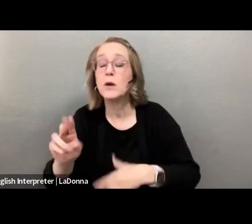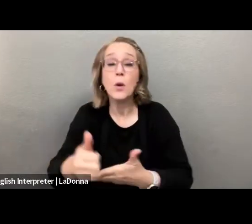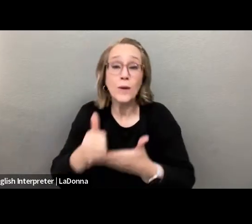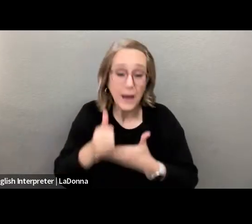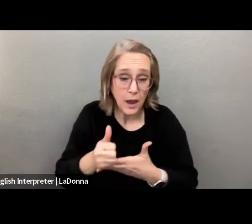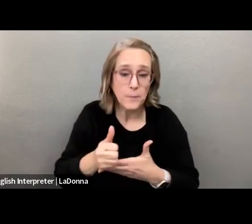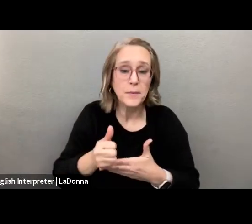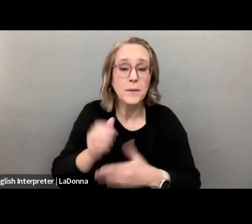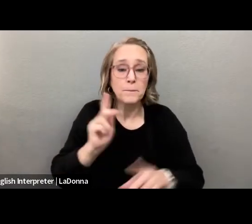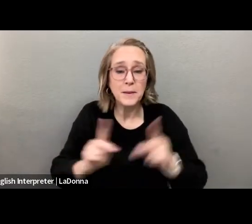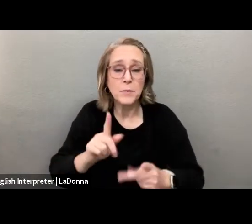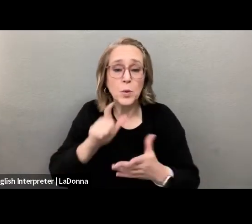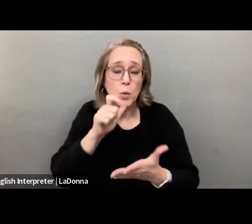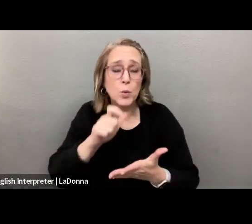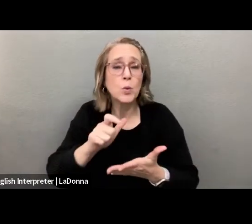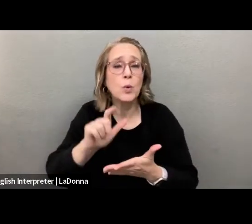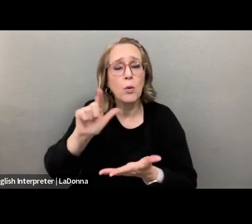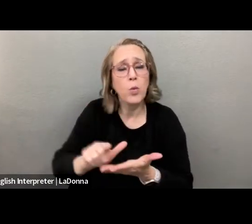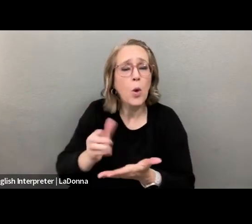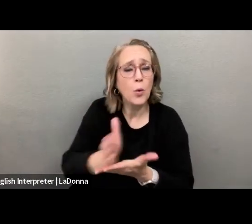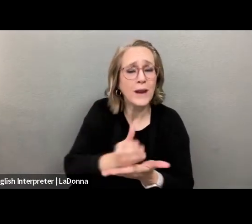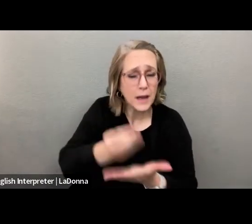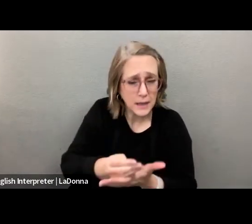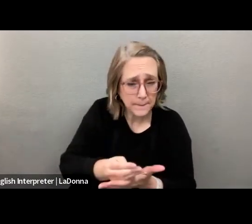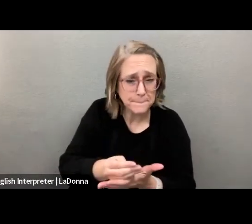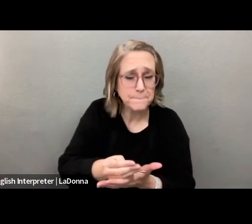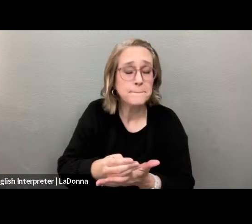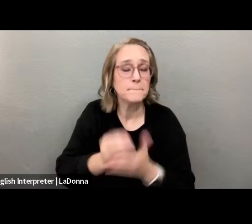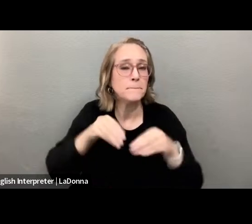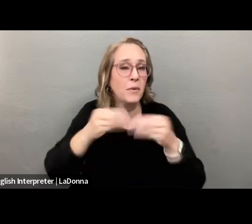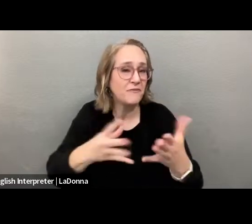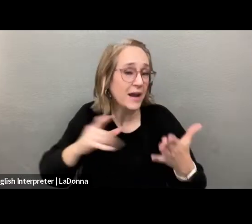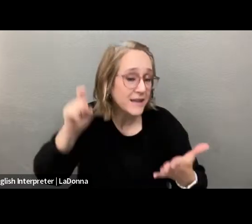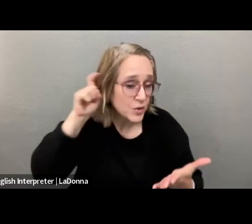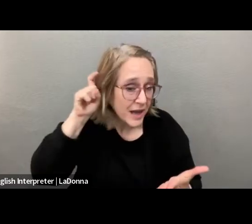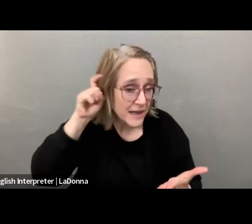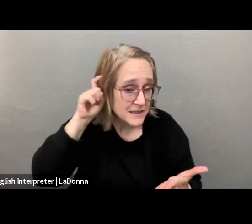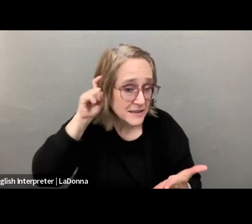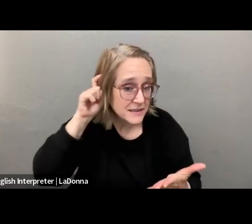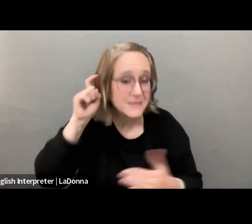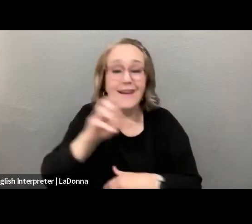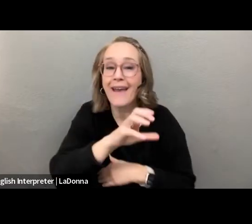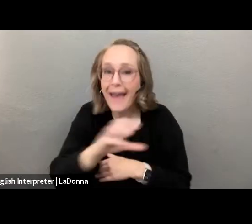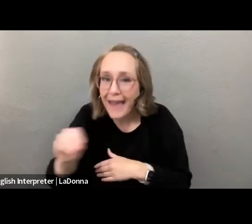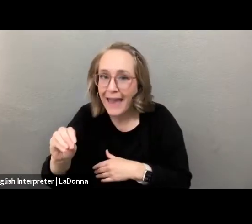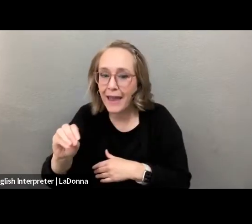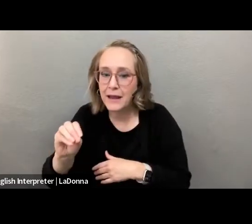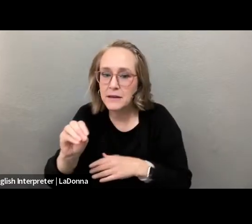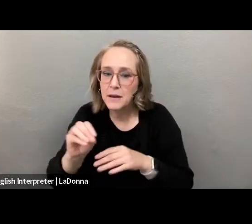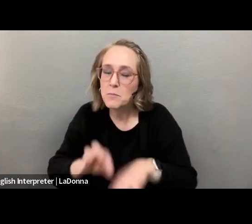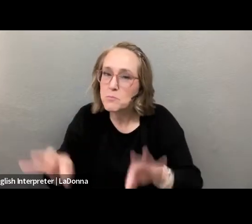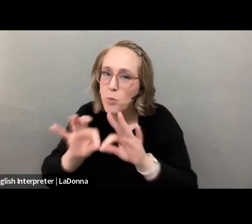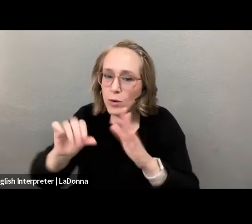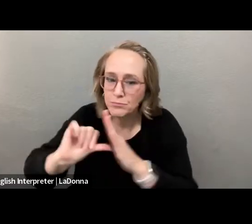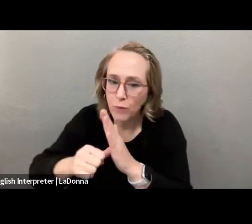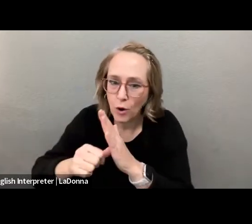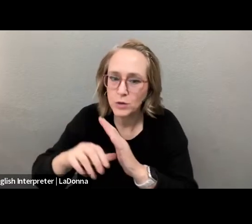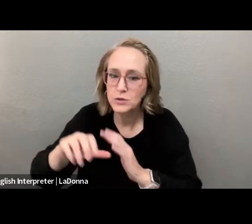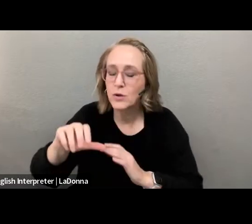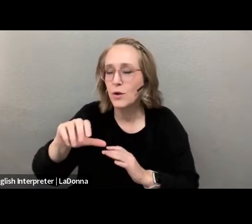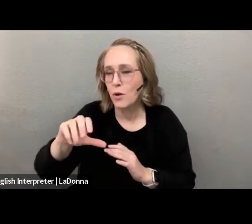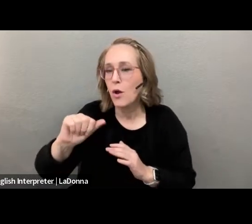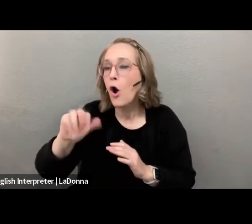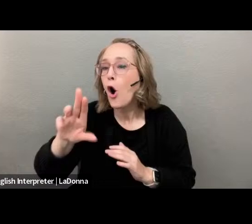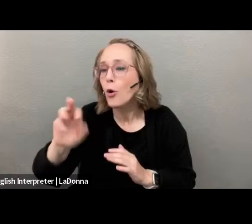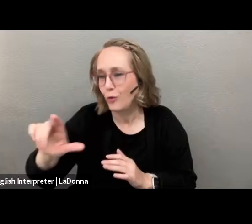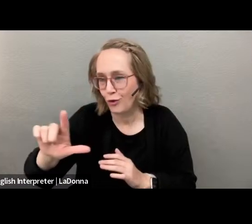aids and also oral rehabilitation, which we all know is a crucial component to navigating life with